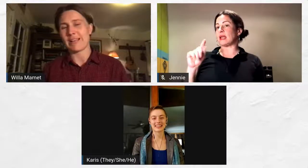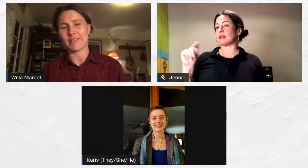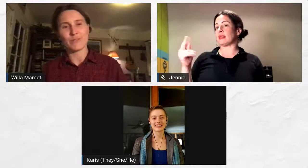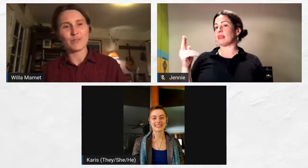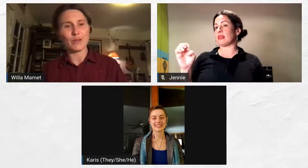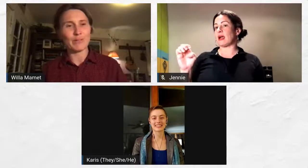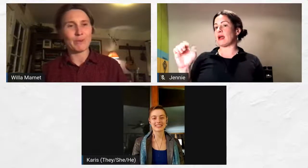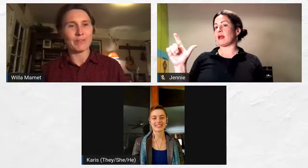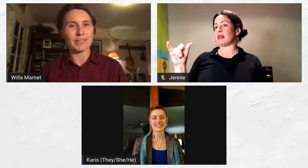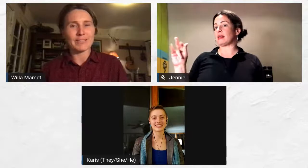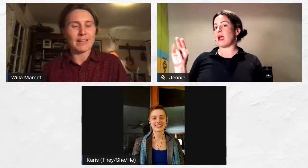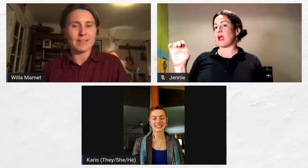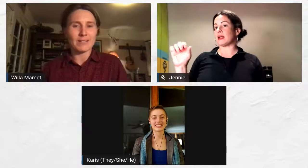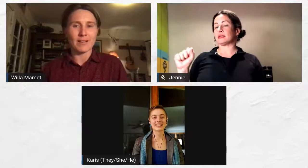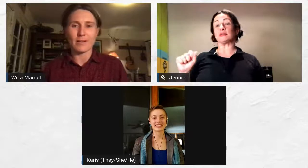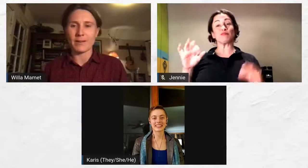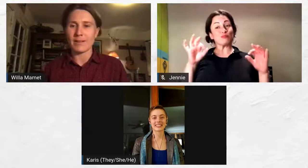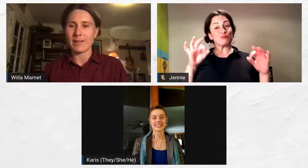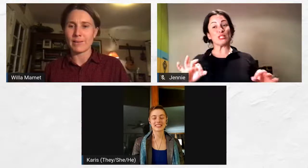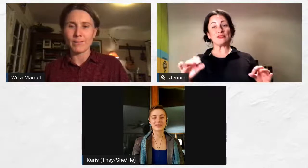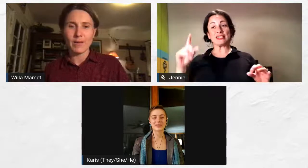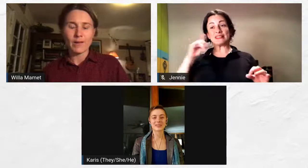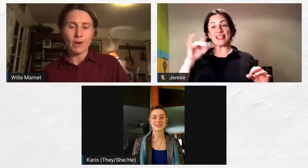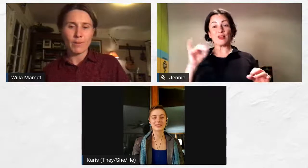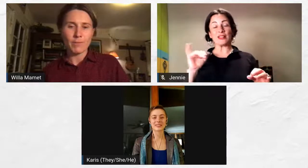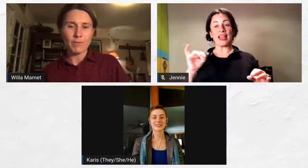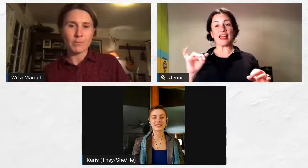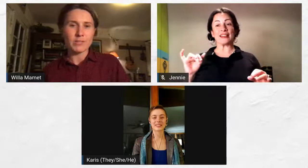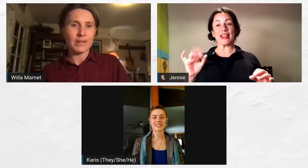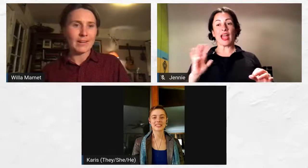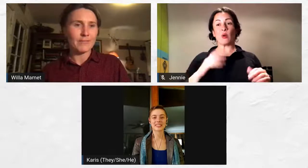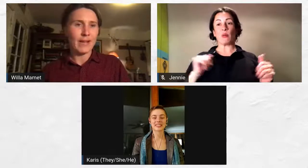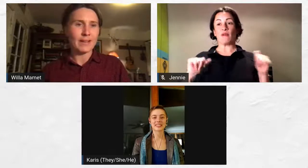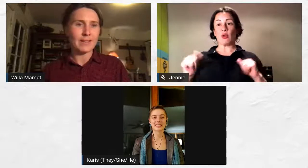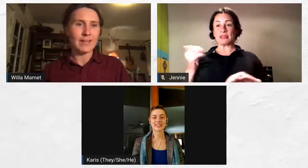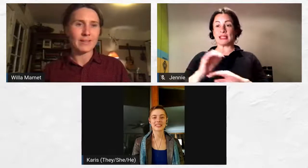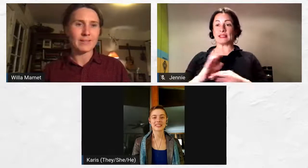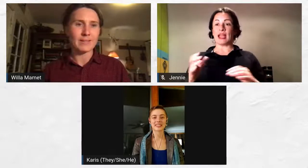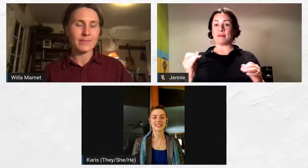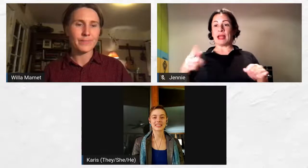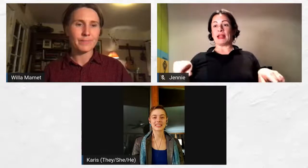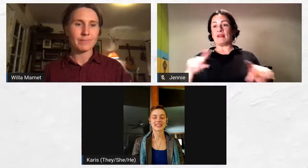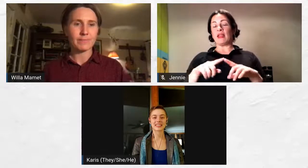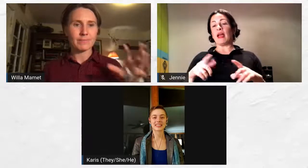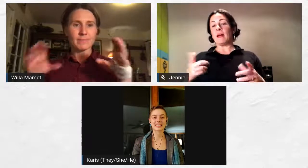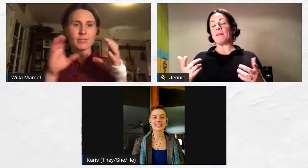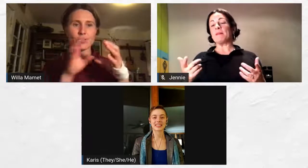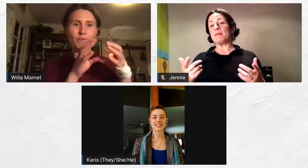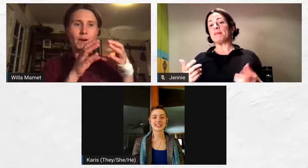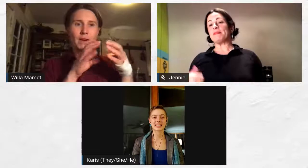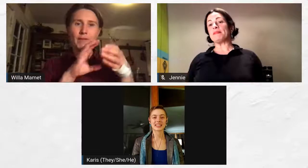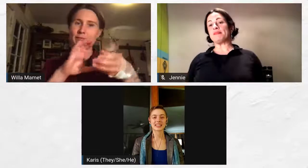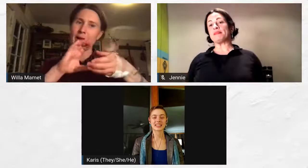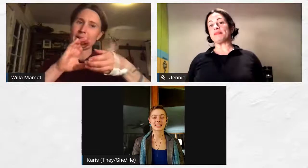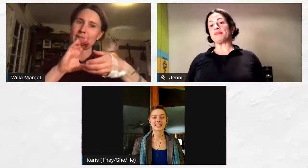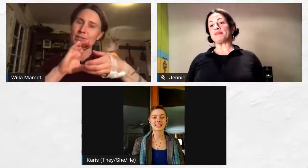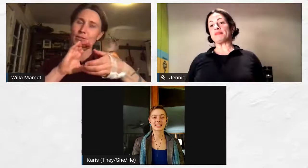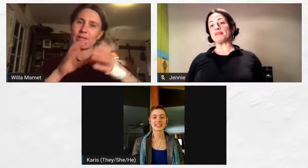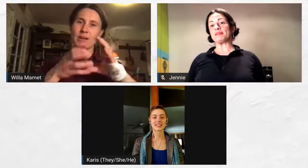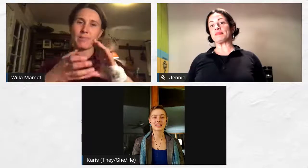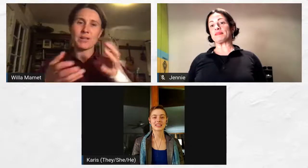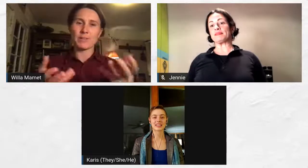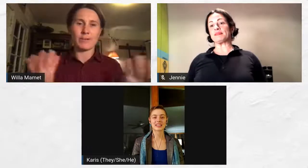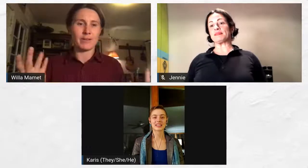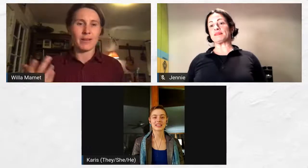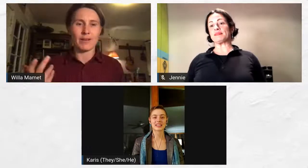That's totally perfect. It sounds a lot like our performers tonight have had things so far, have had